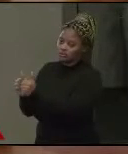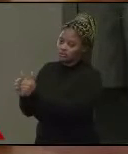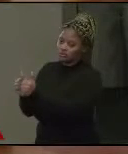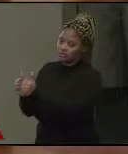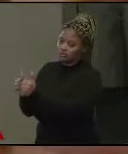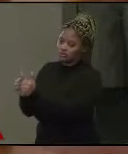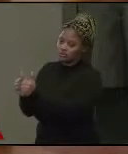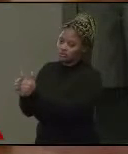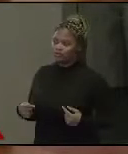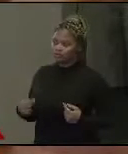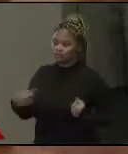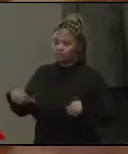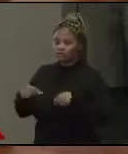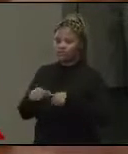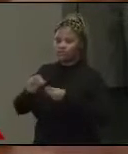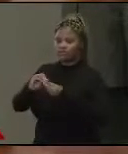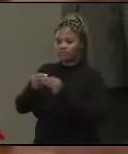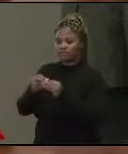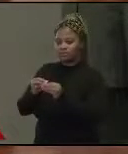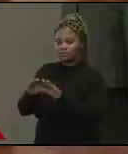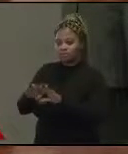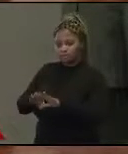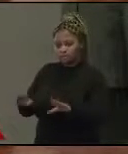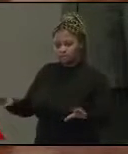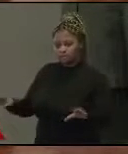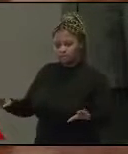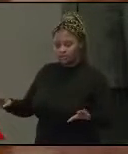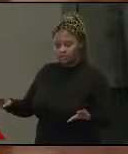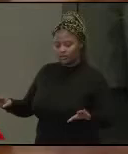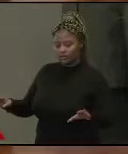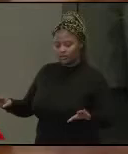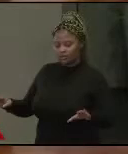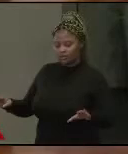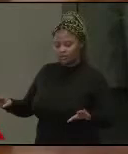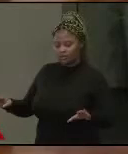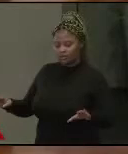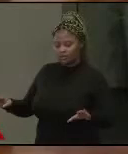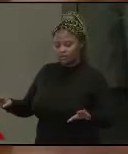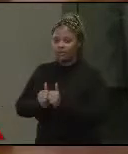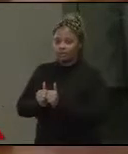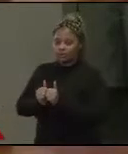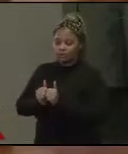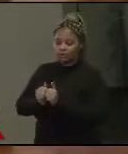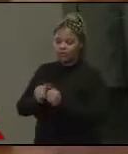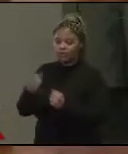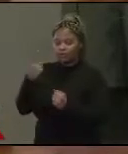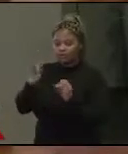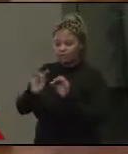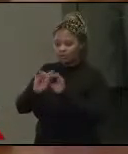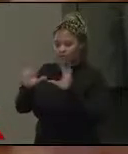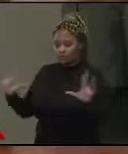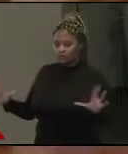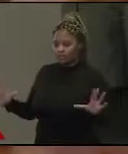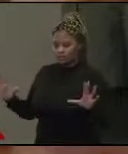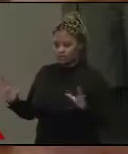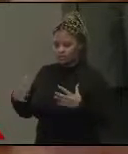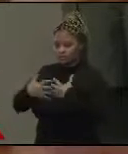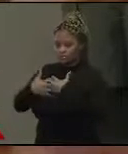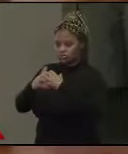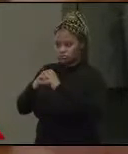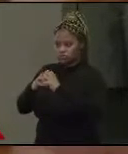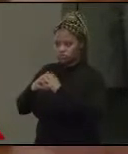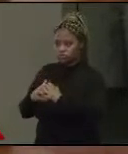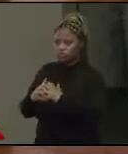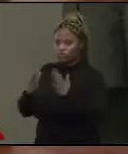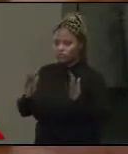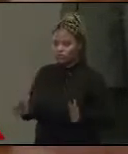platform that will bring all of us together for conceptual clarity on the establishment of integrated human settlements in